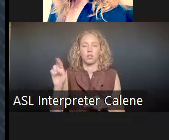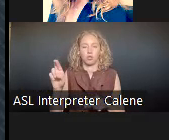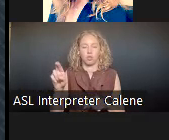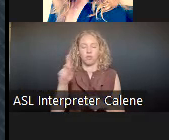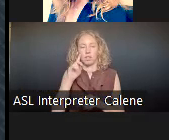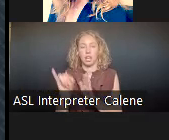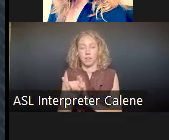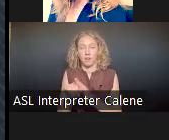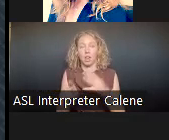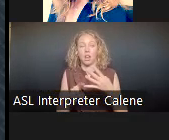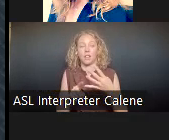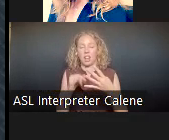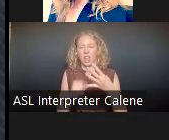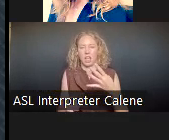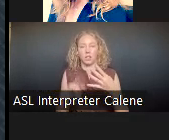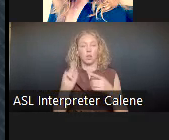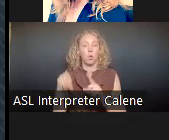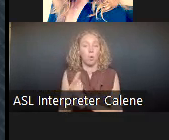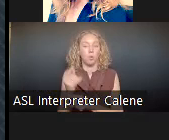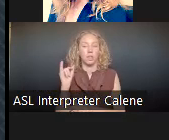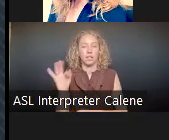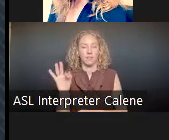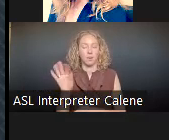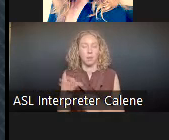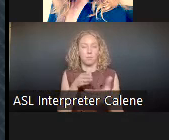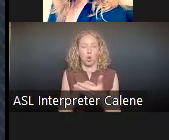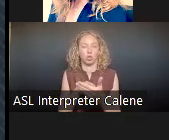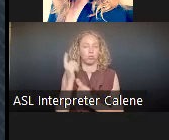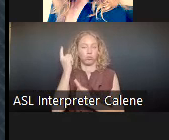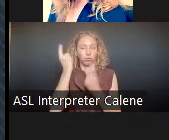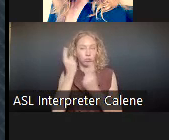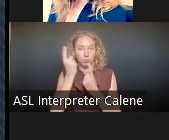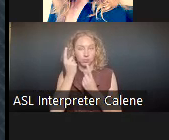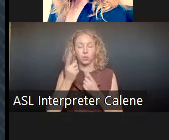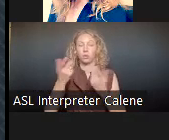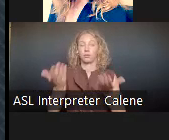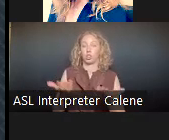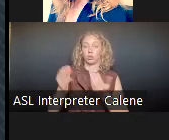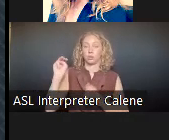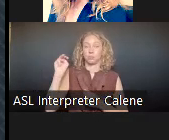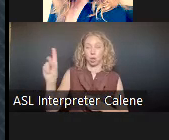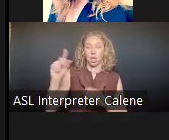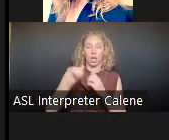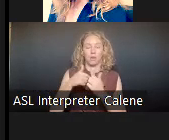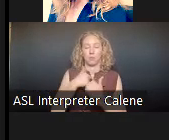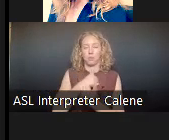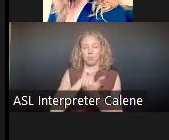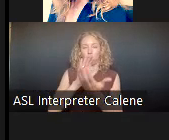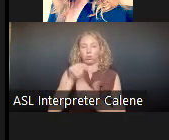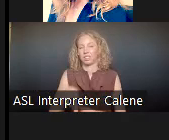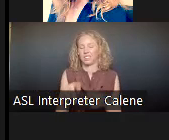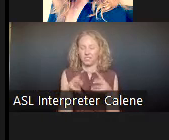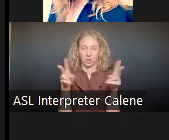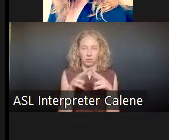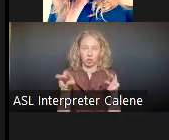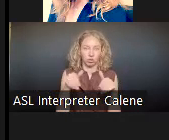only when prosecution is being considered. So let me break down how Maryland approaches this very